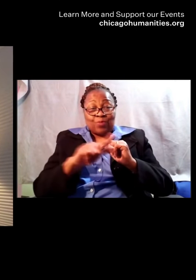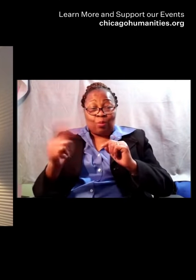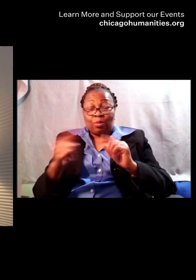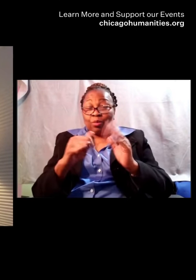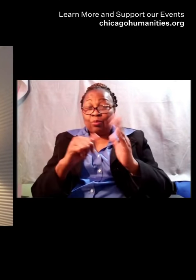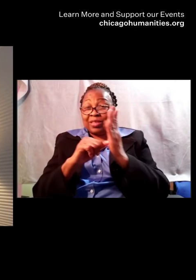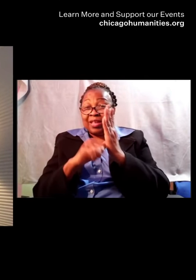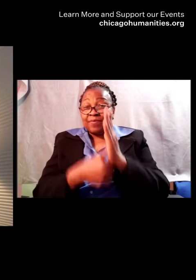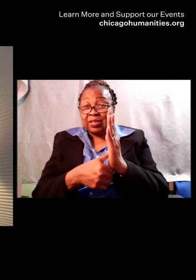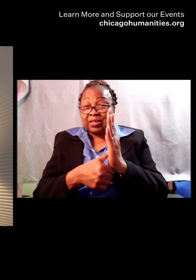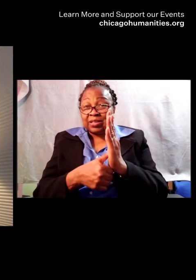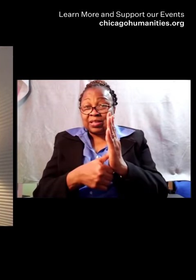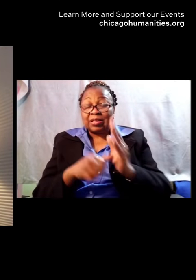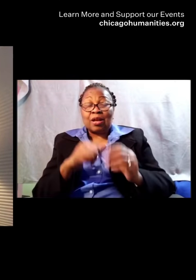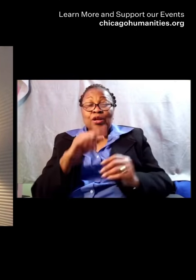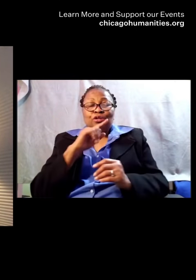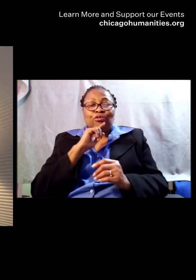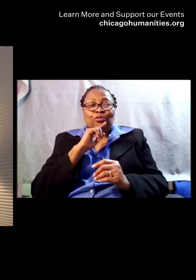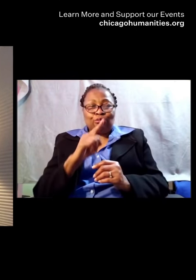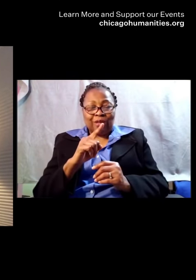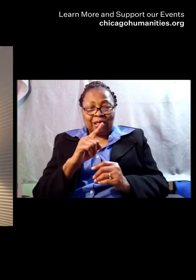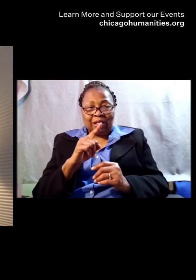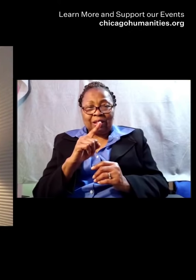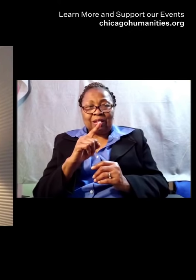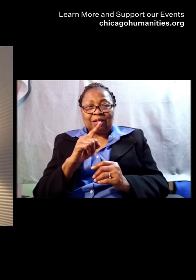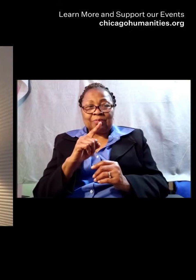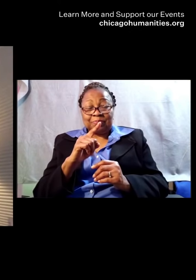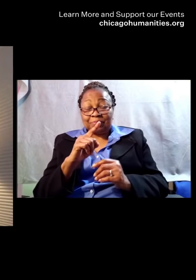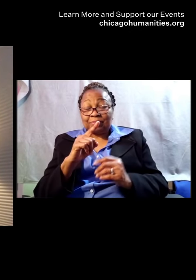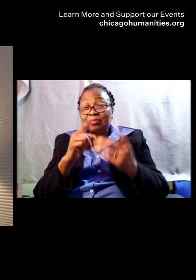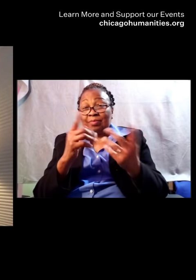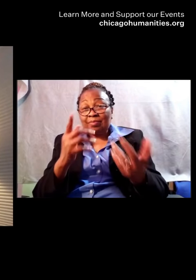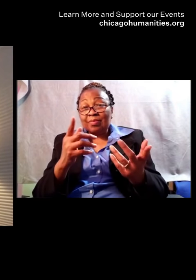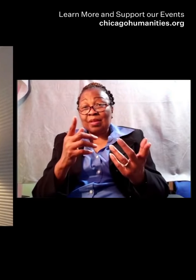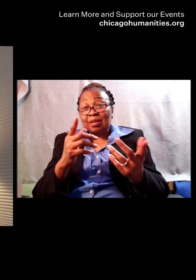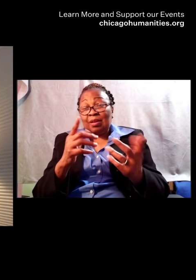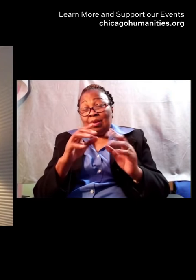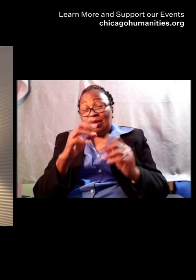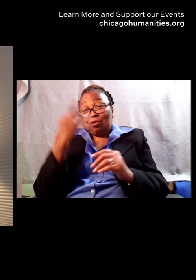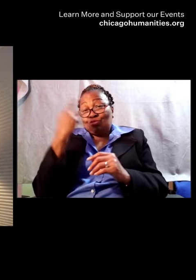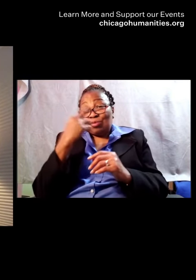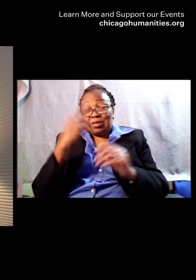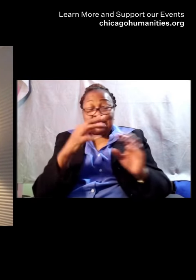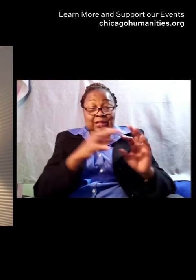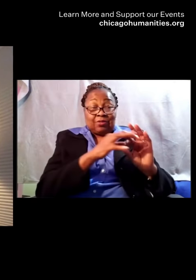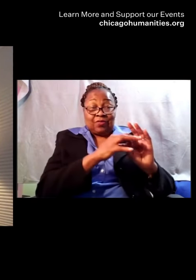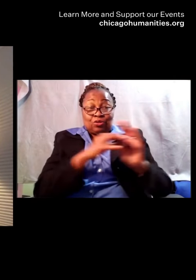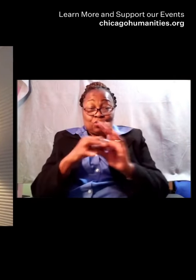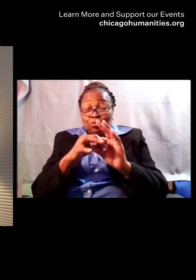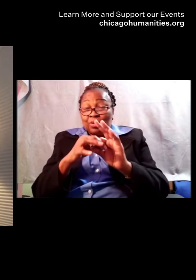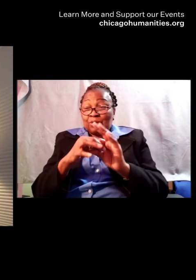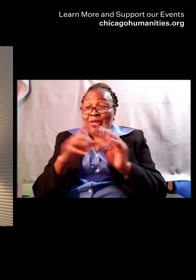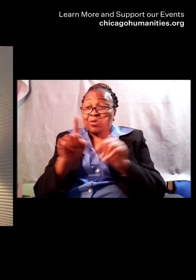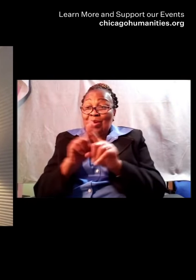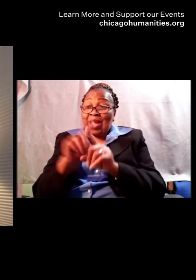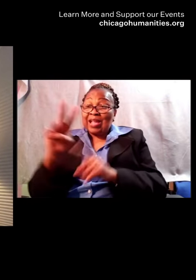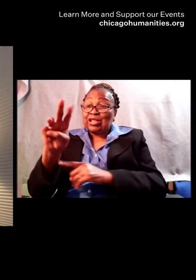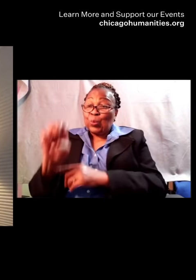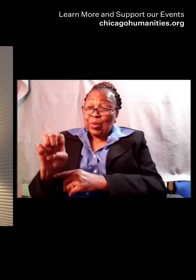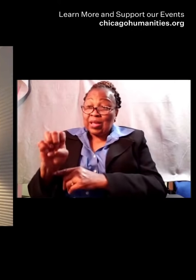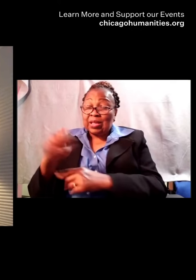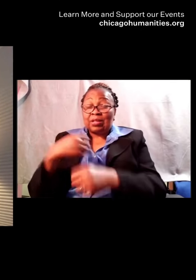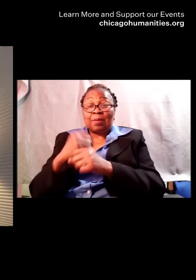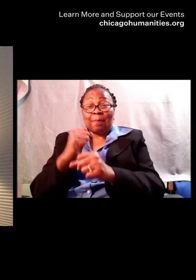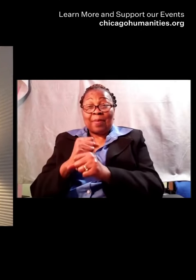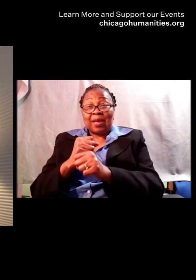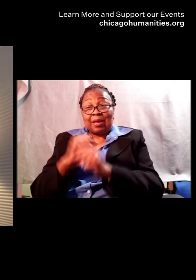So the real impetus of joining together as we is to make it more possible, or it